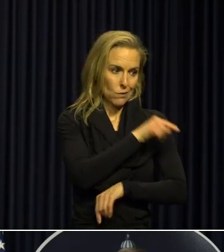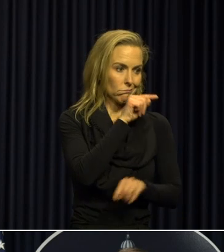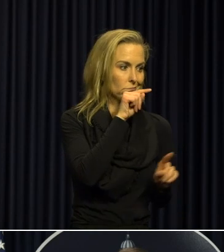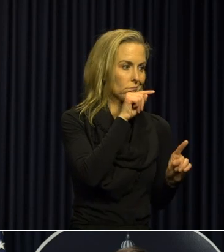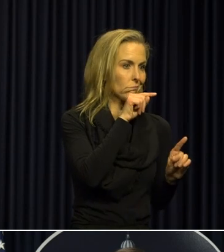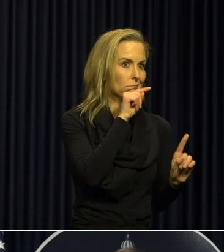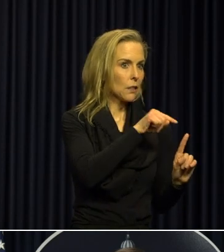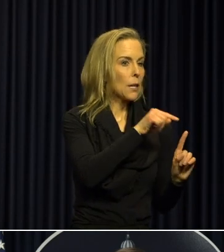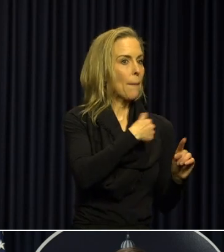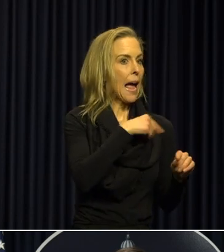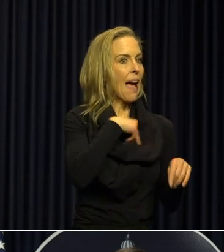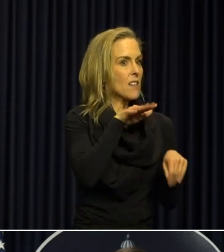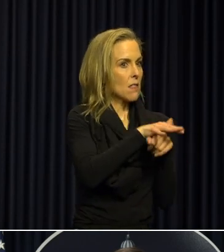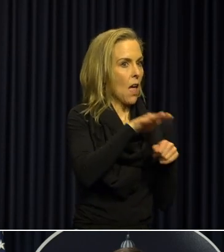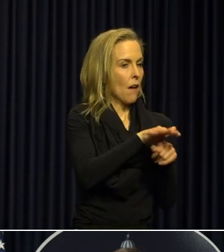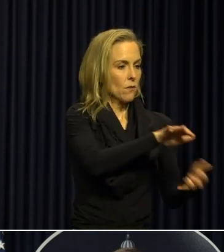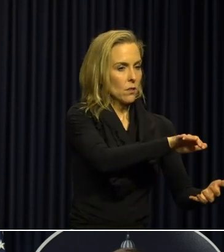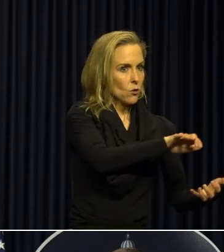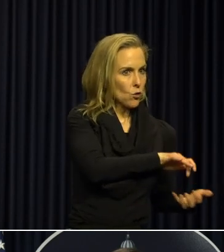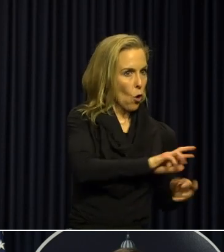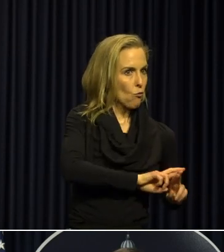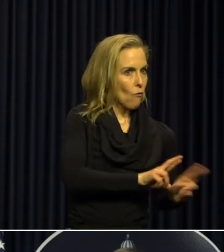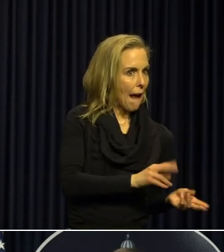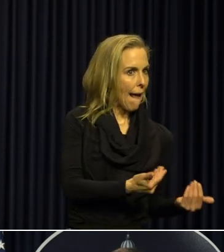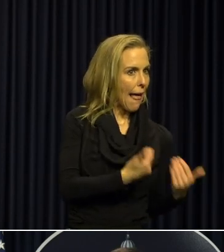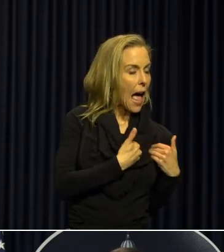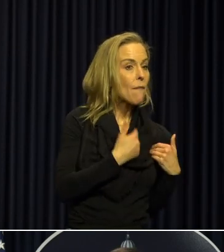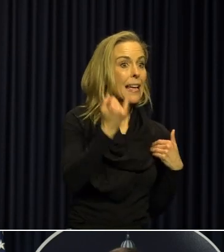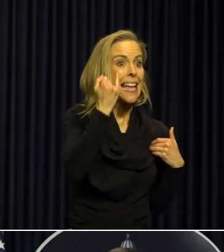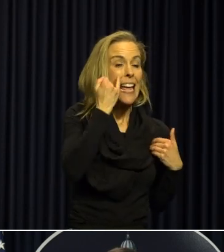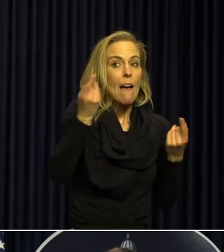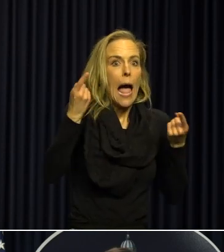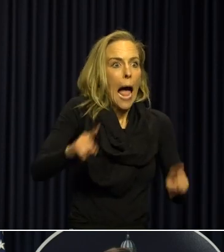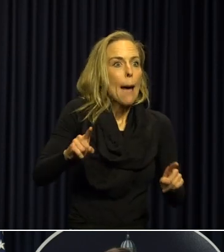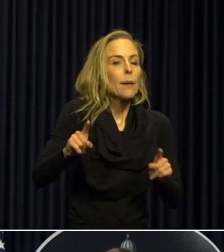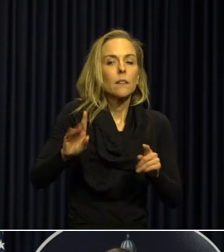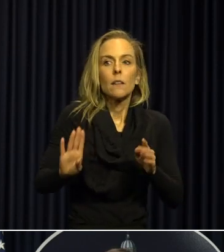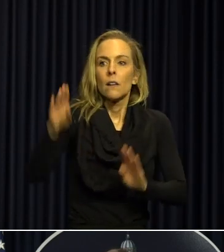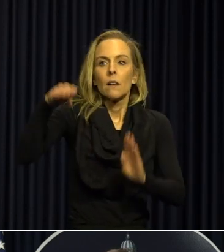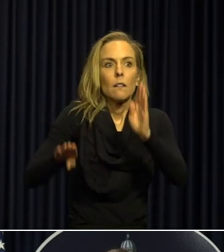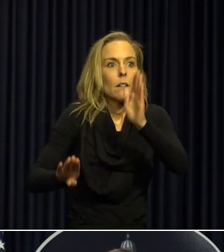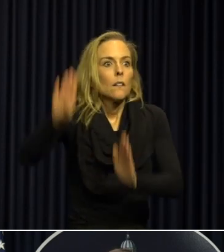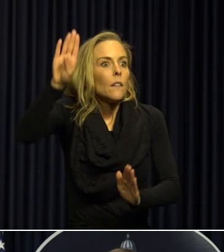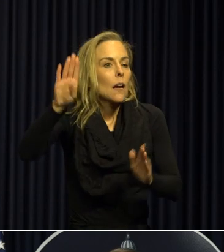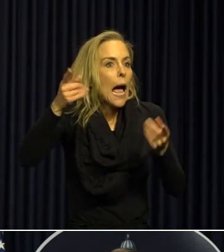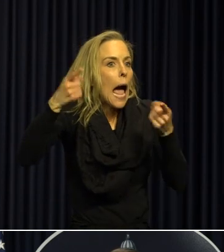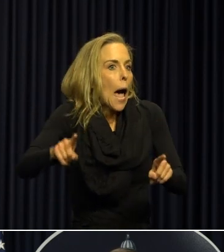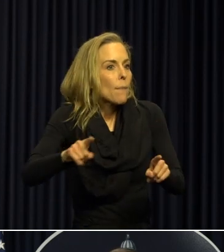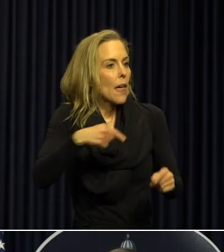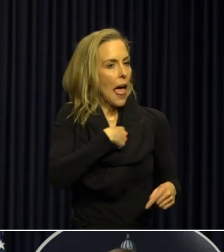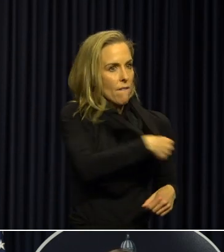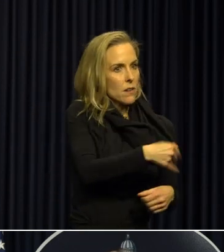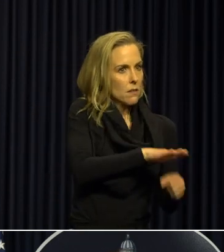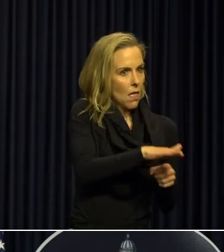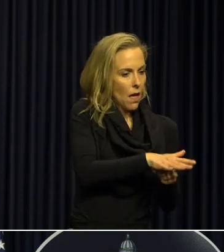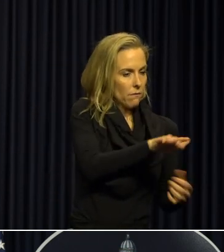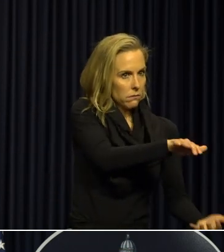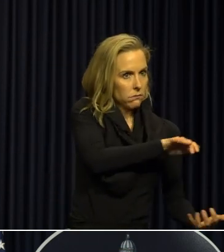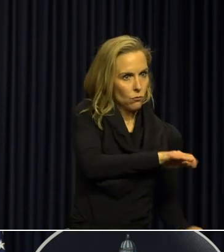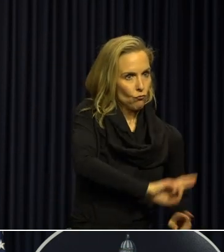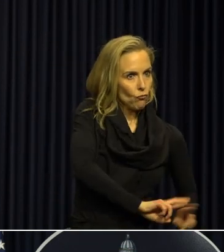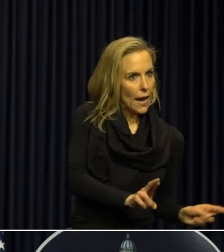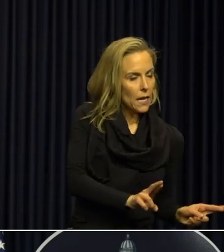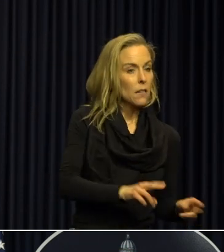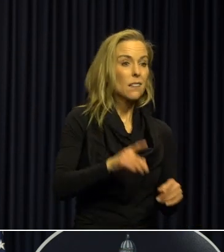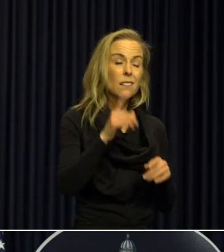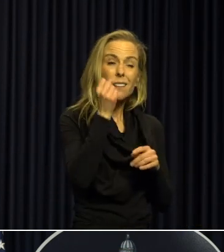have stockpiled enough to deal if we get a surge or a second wave. It's also going to be important for our businesses.